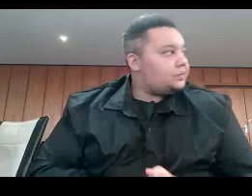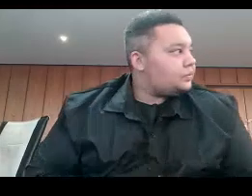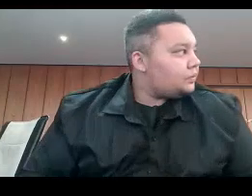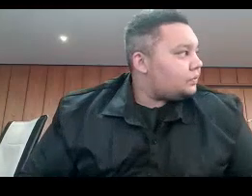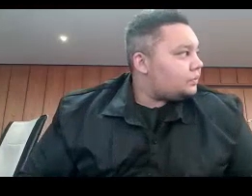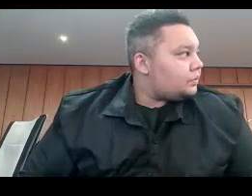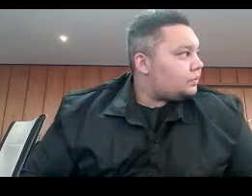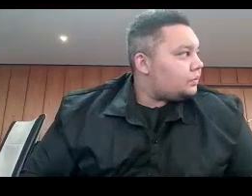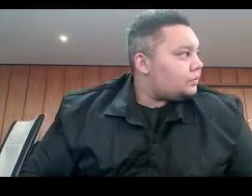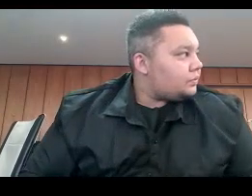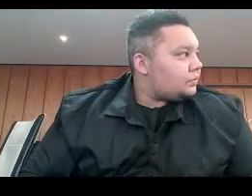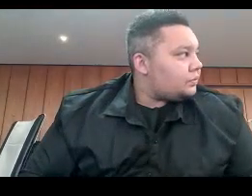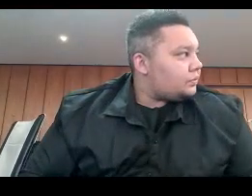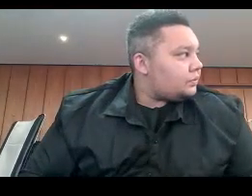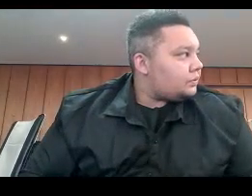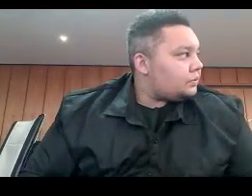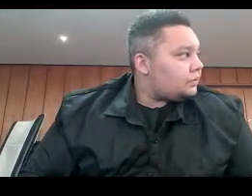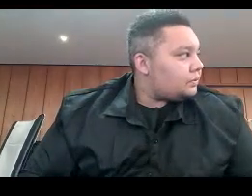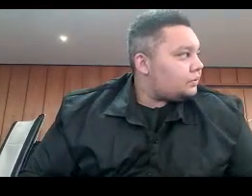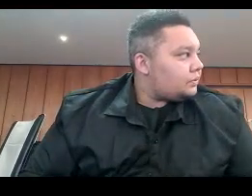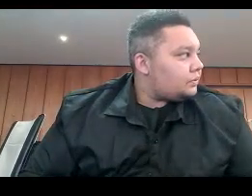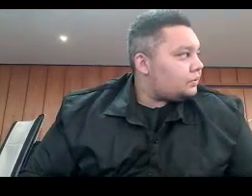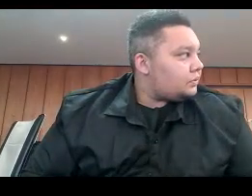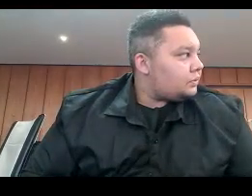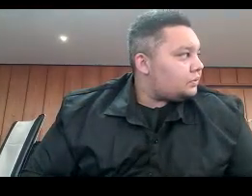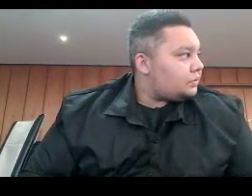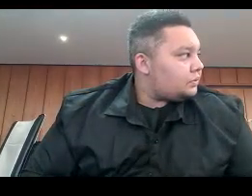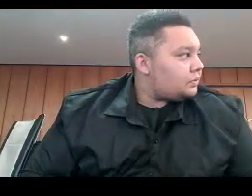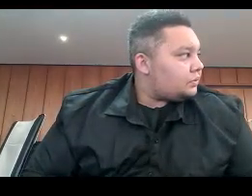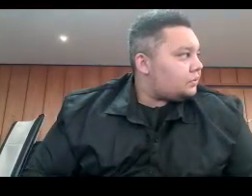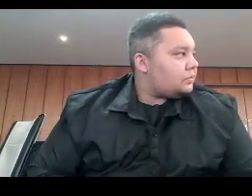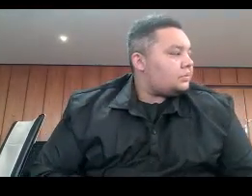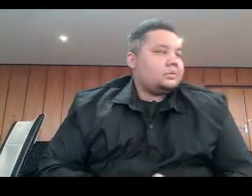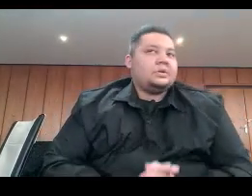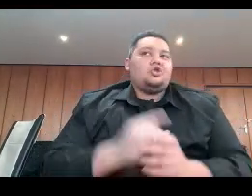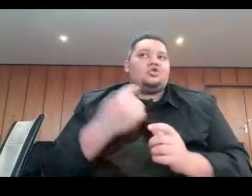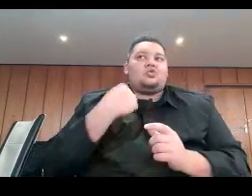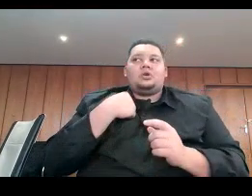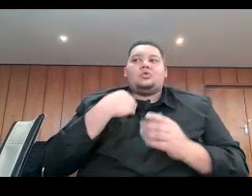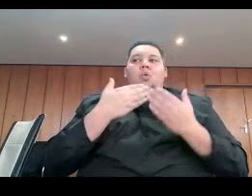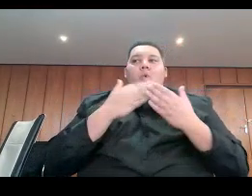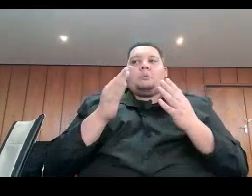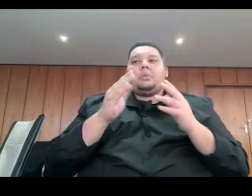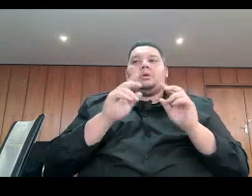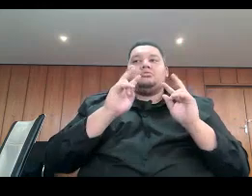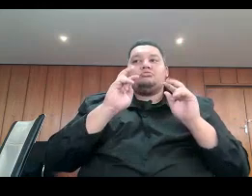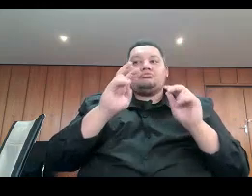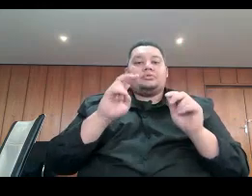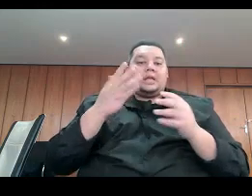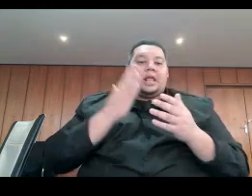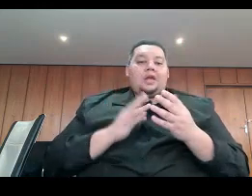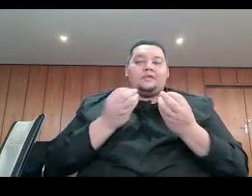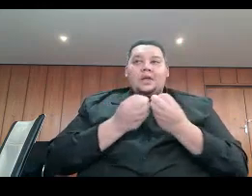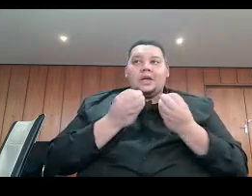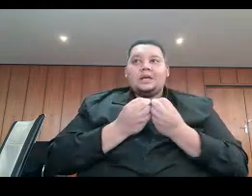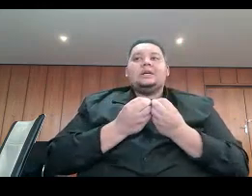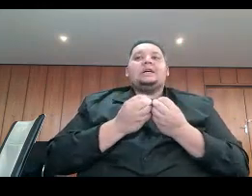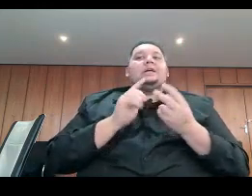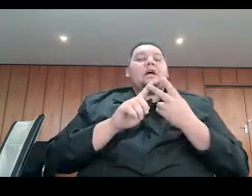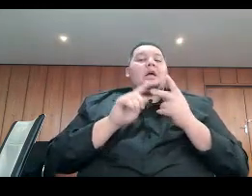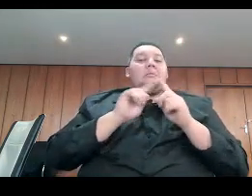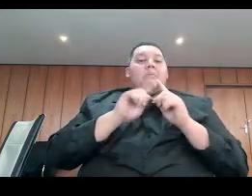phase, but yes, I'm in my 5th year this year, so recently exposed to the surgical side of things, surgical disciplines.